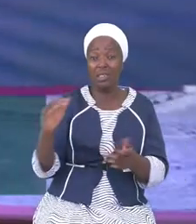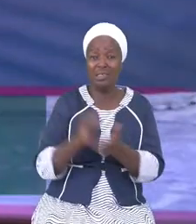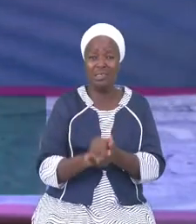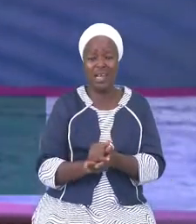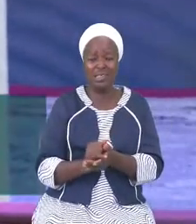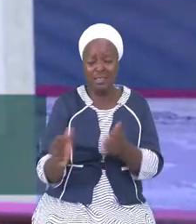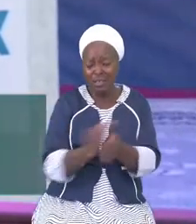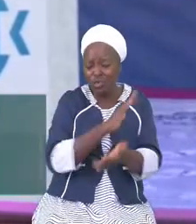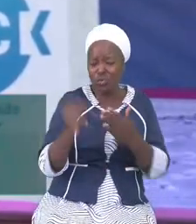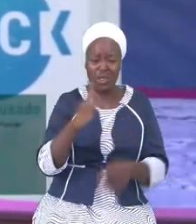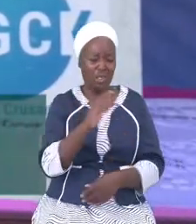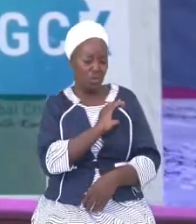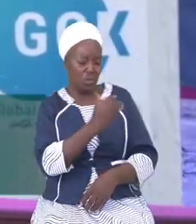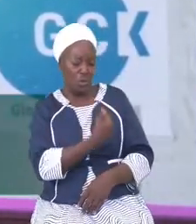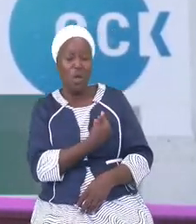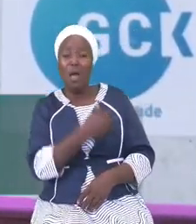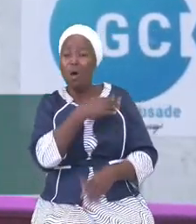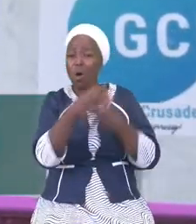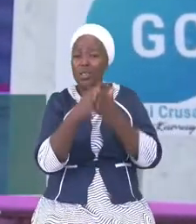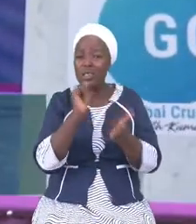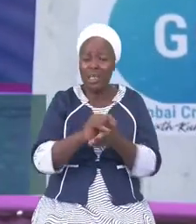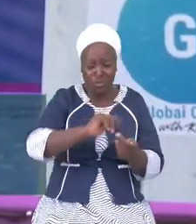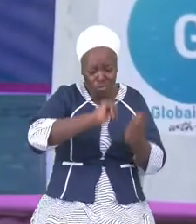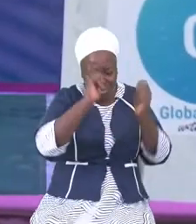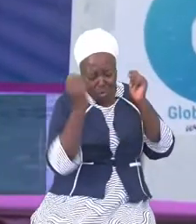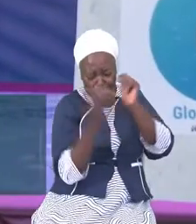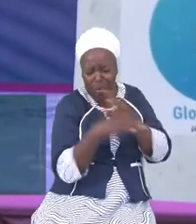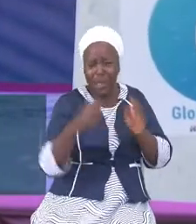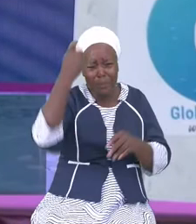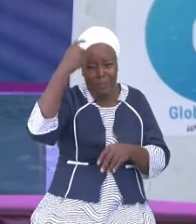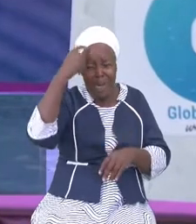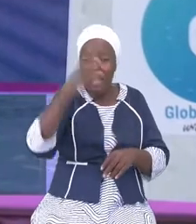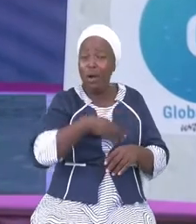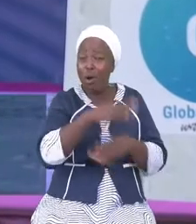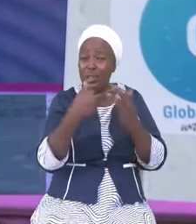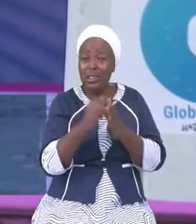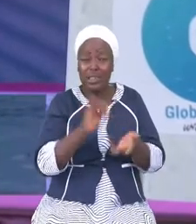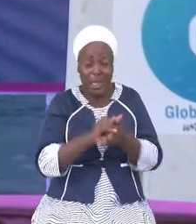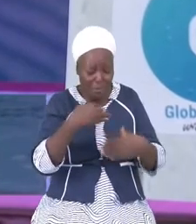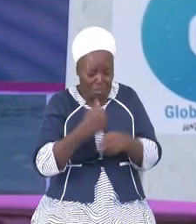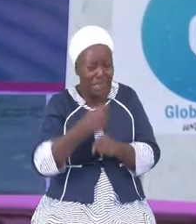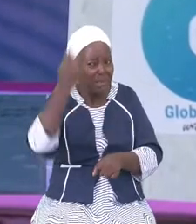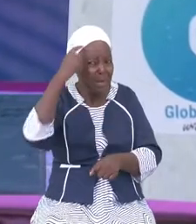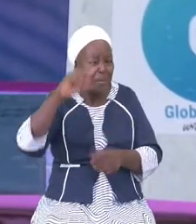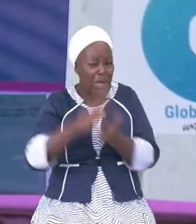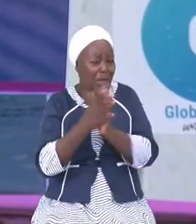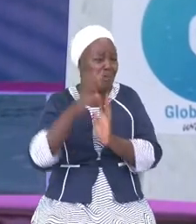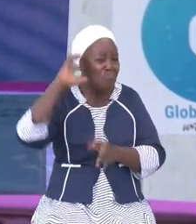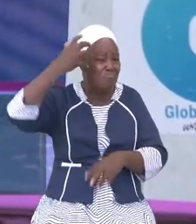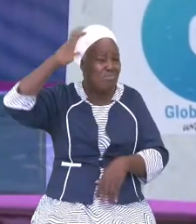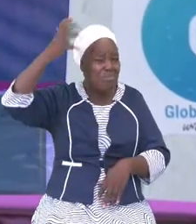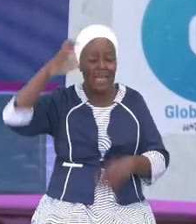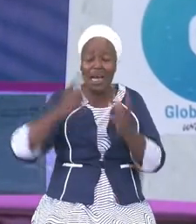the soul, all the things that turn the brain, all the things that weaken the